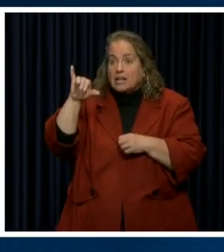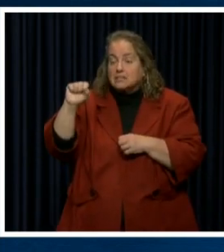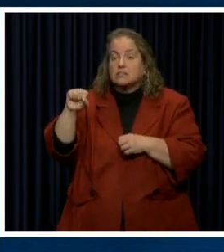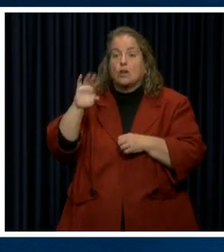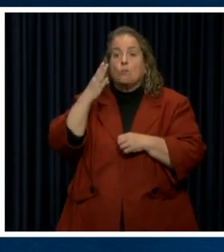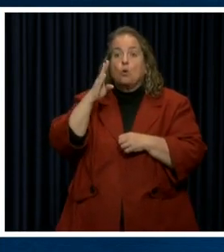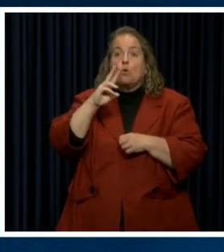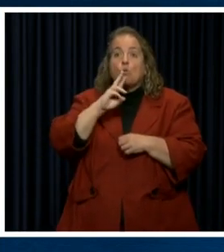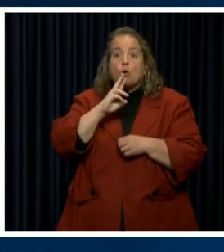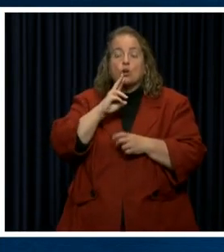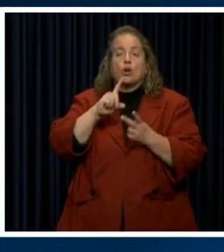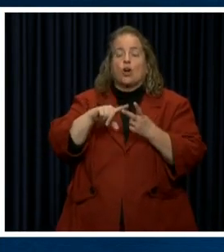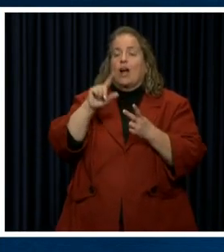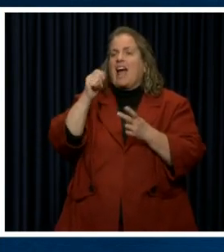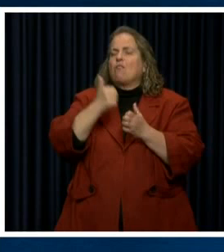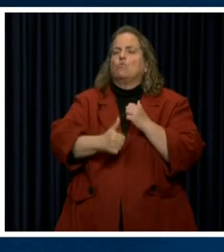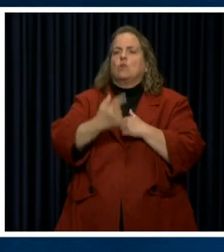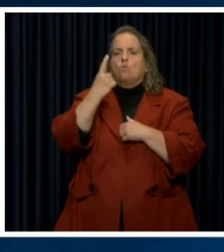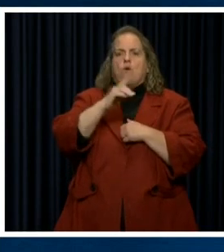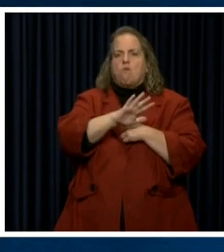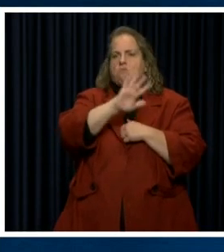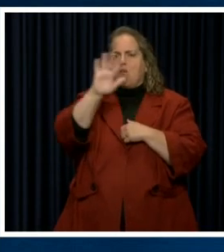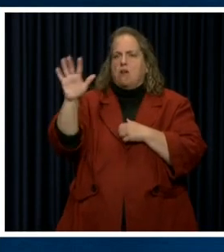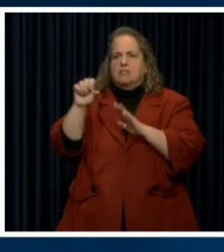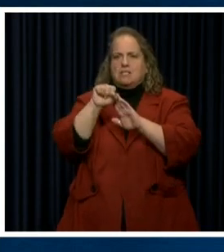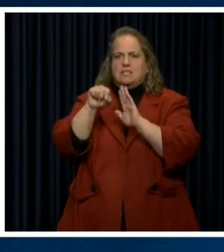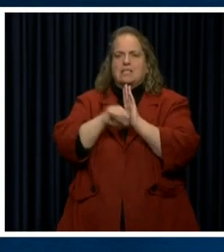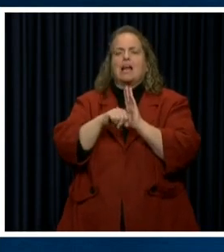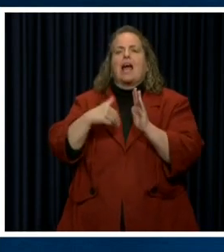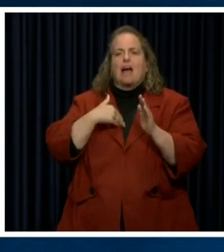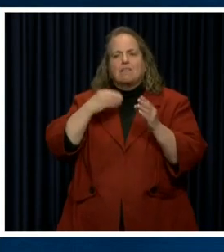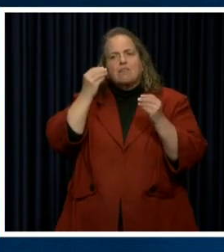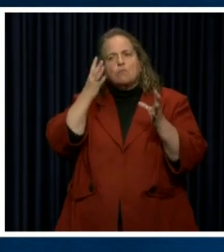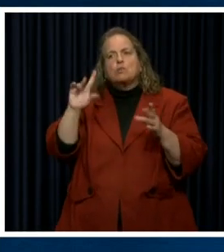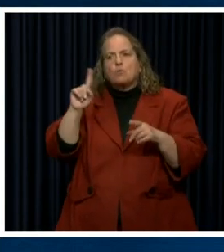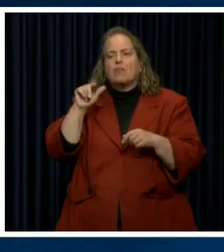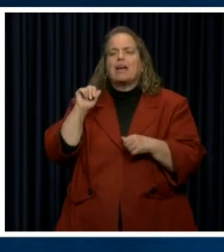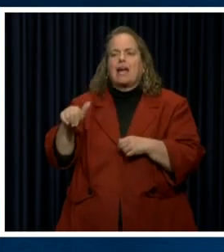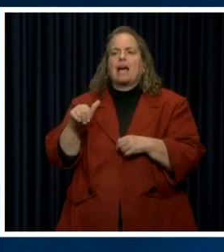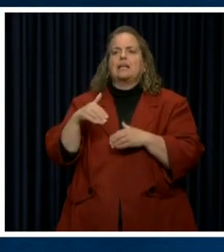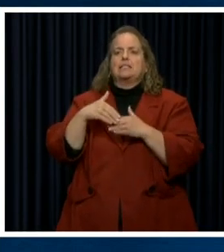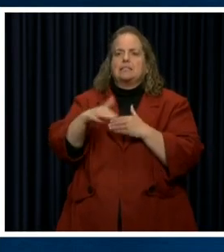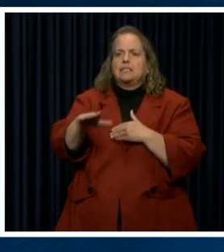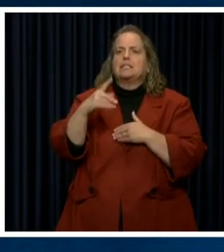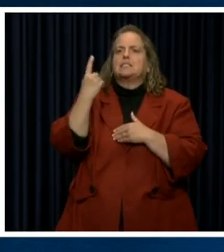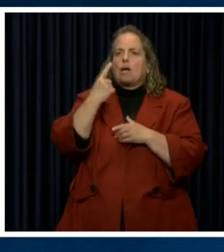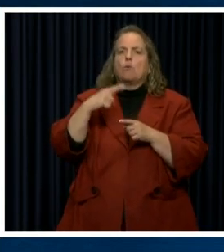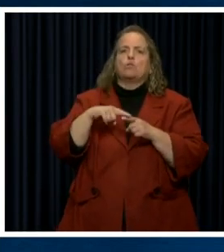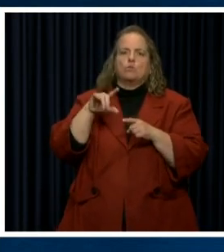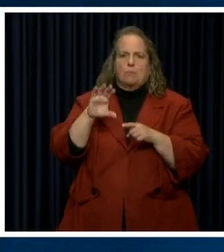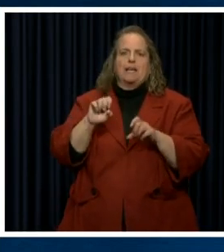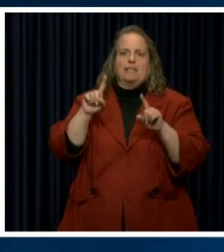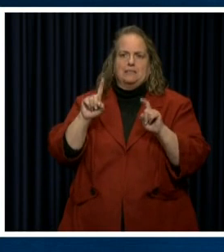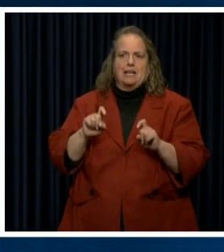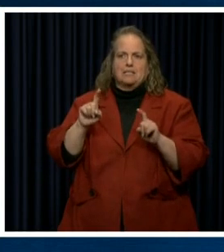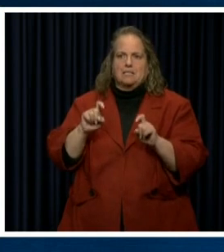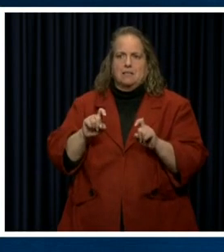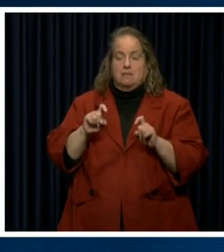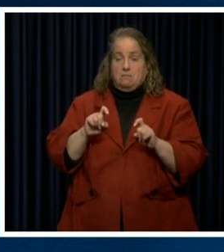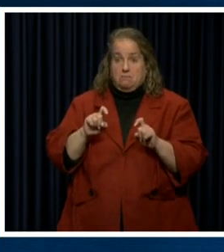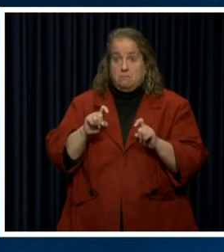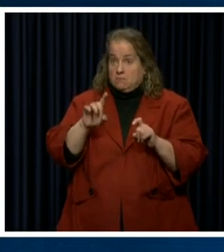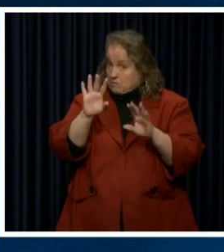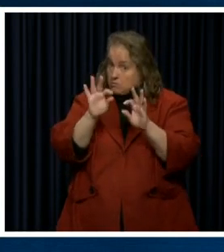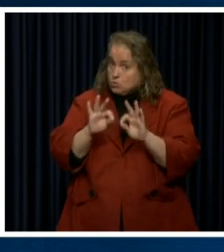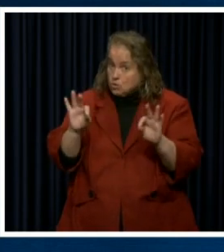everybody across the state has the information to where they can send somebody to be tested. It's going to be really